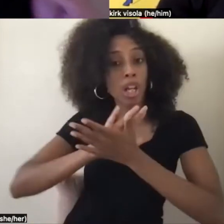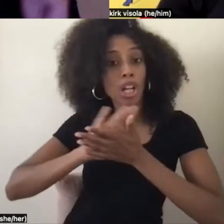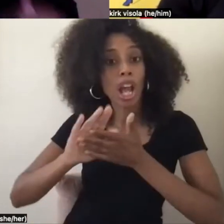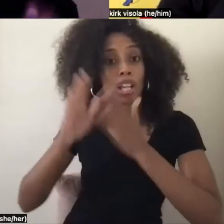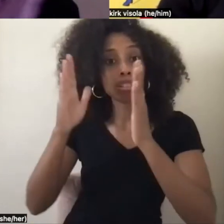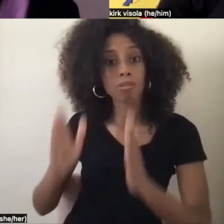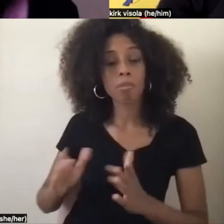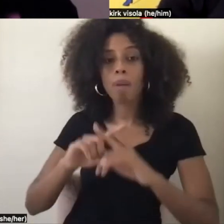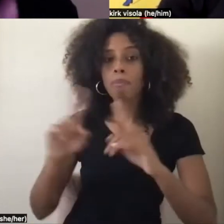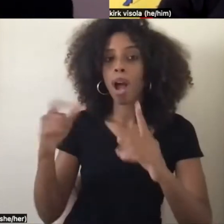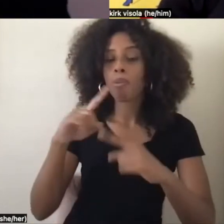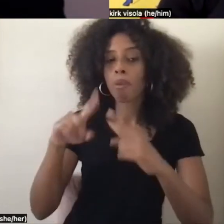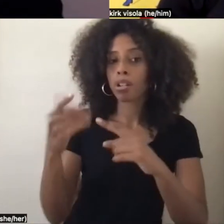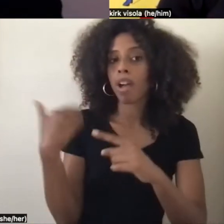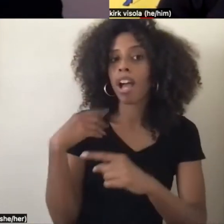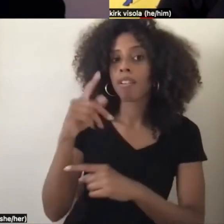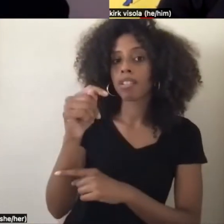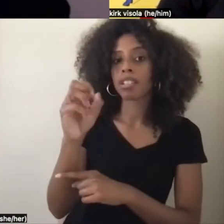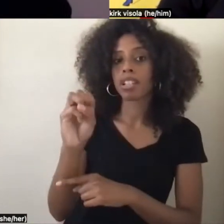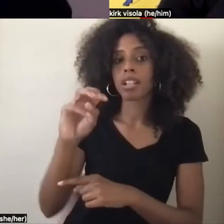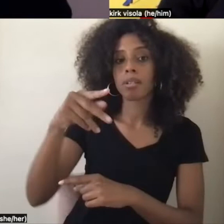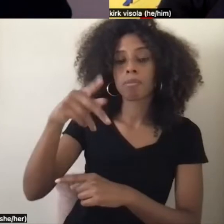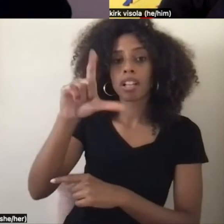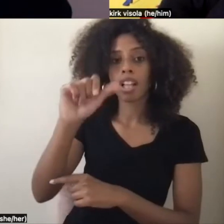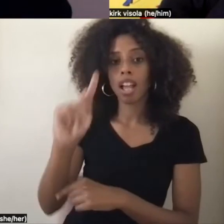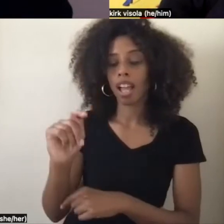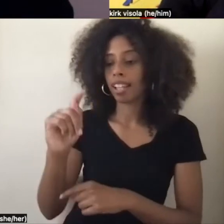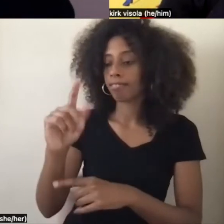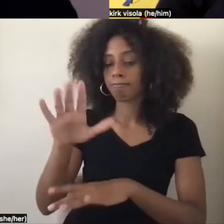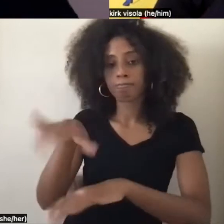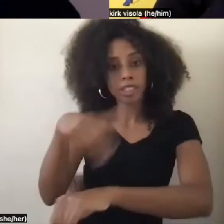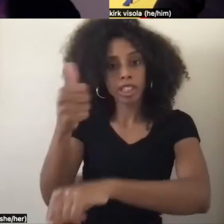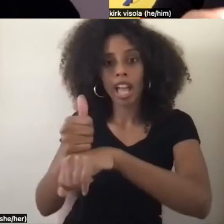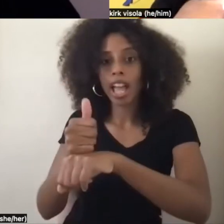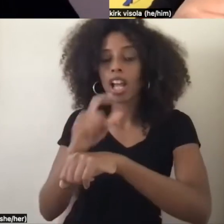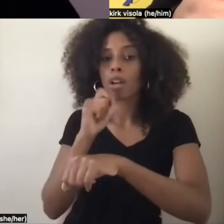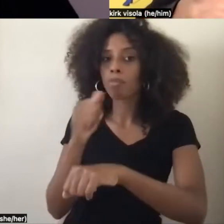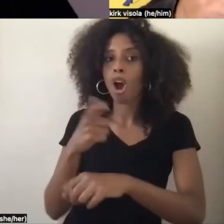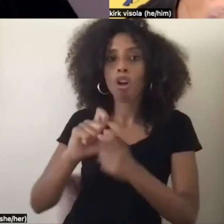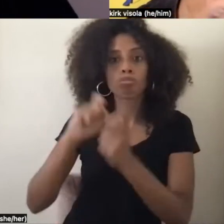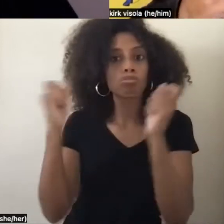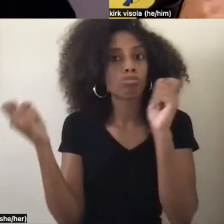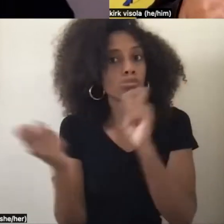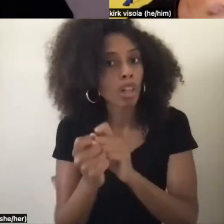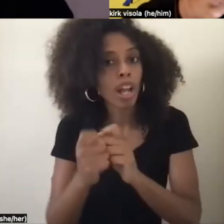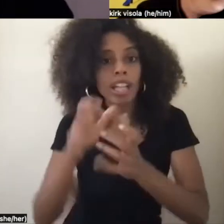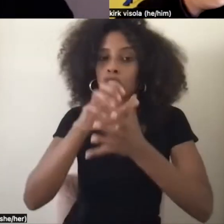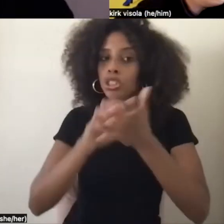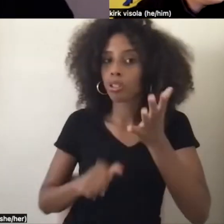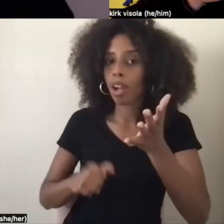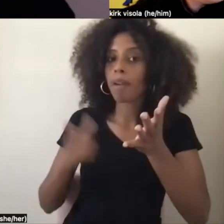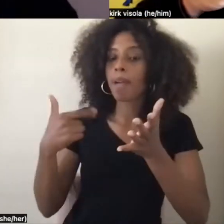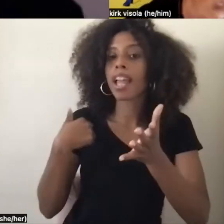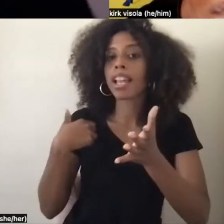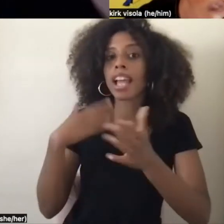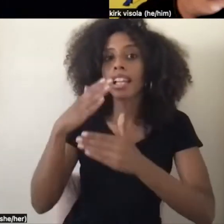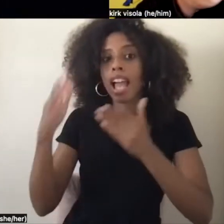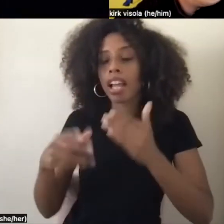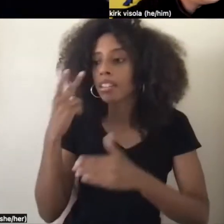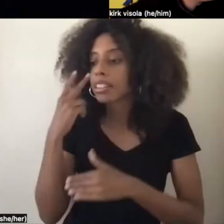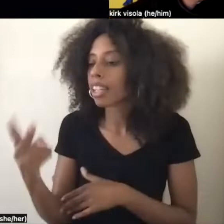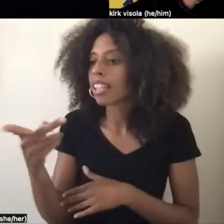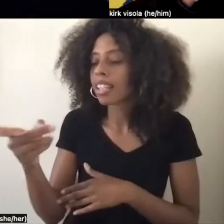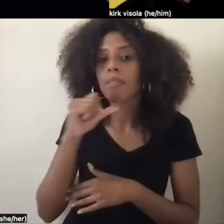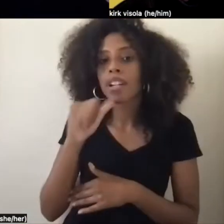templates set up. So send the template. Don't move from the script, because then they're going to end up being not a nice person. And you're gonna be like, damn, I